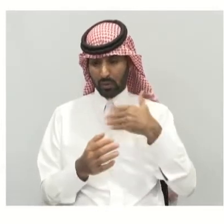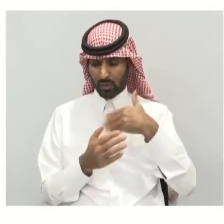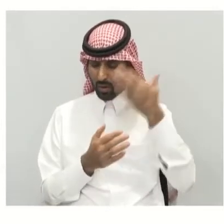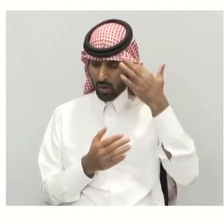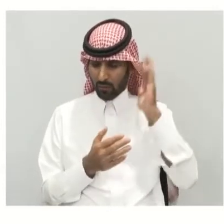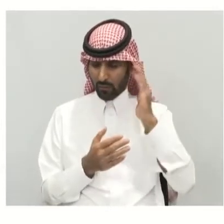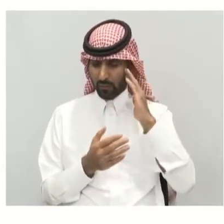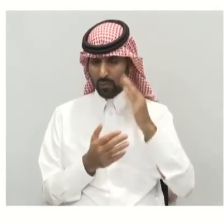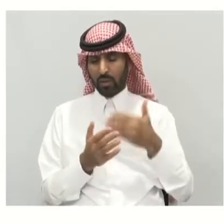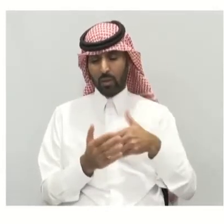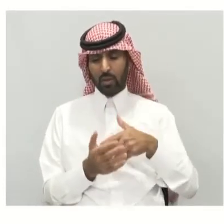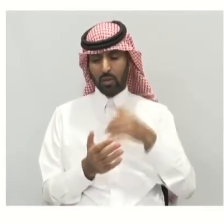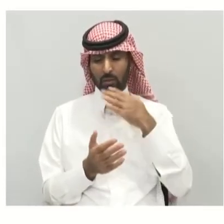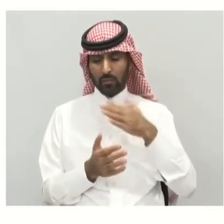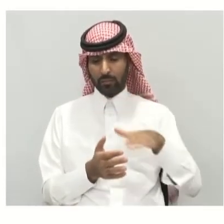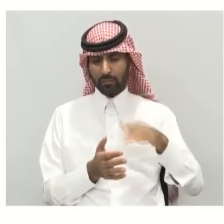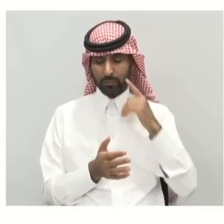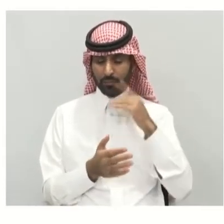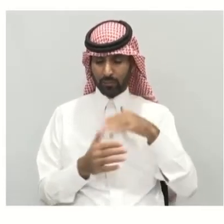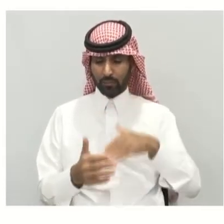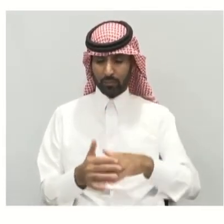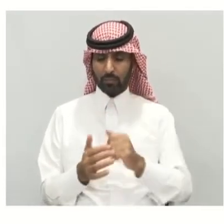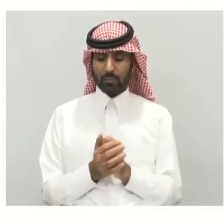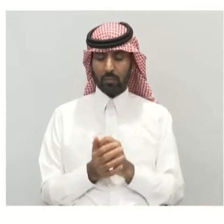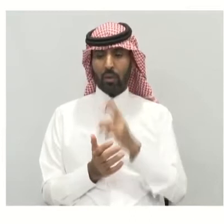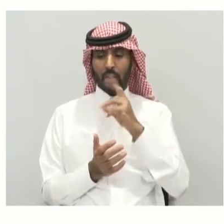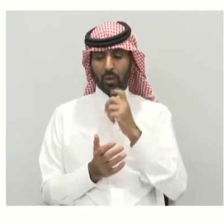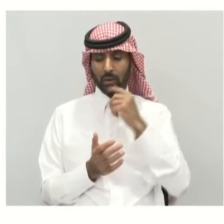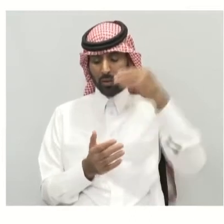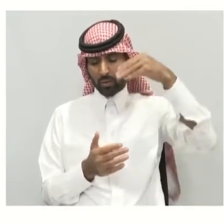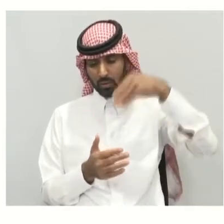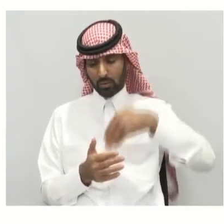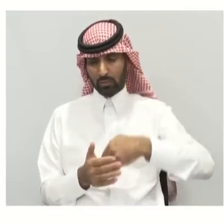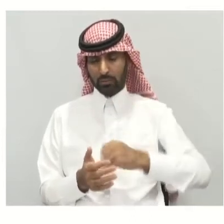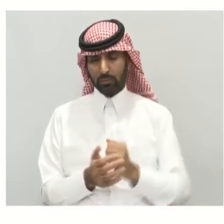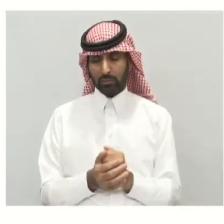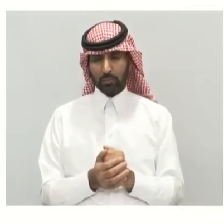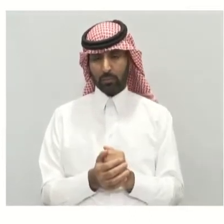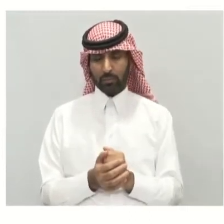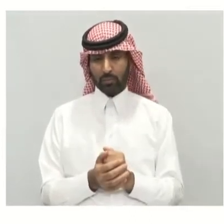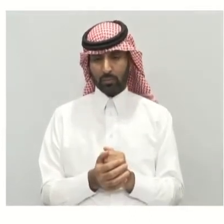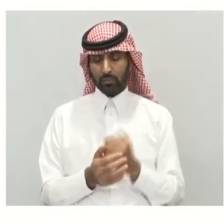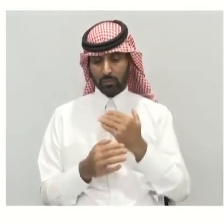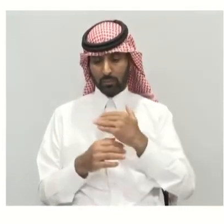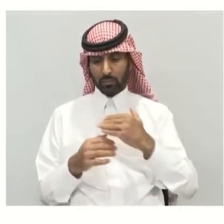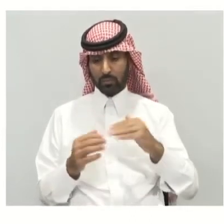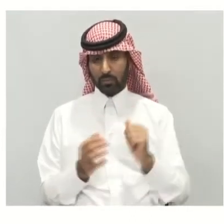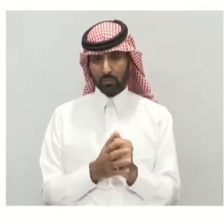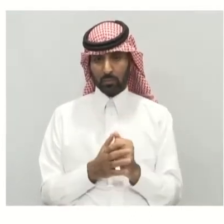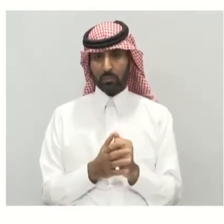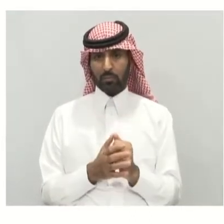an awesome view of the snowy peaks from about 3,000 feet, 900 meters, above the Rockies.